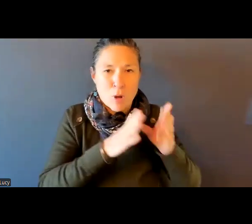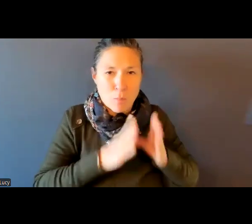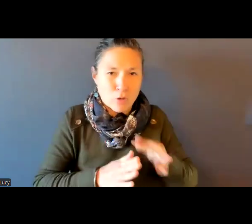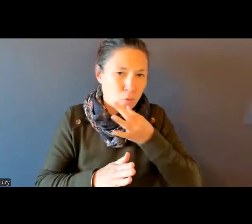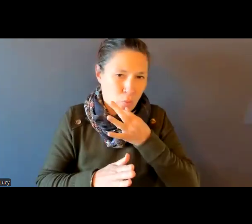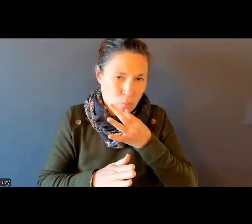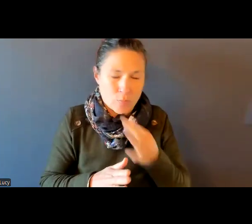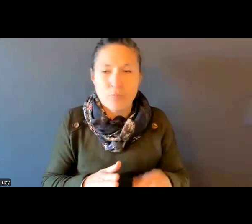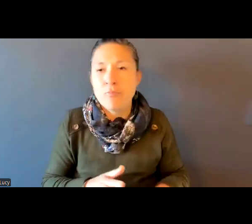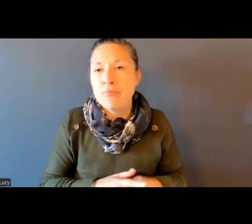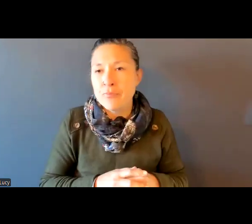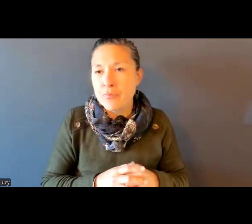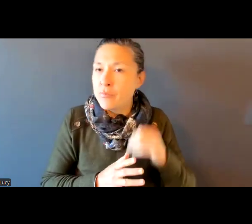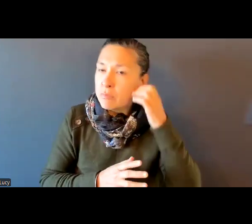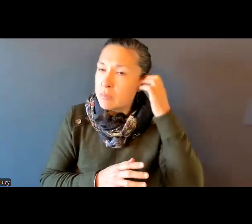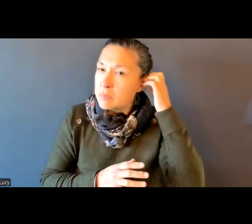To